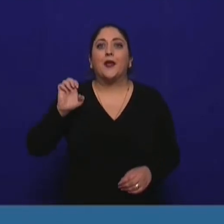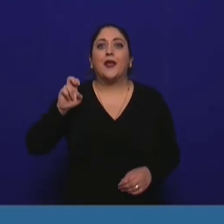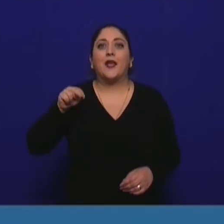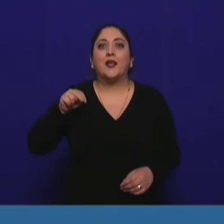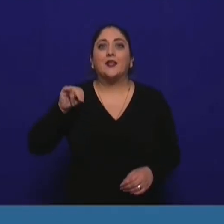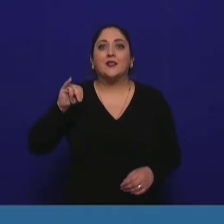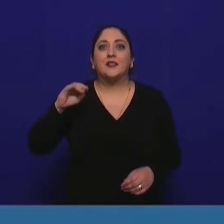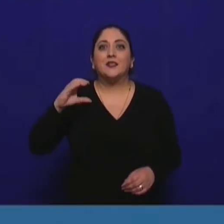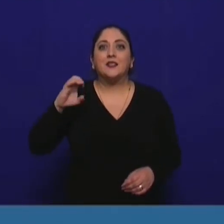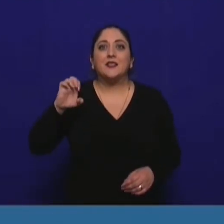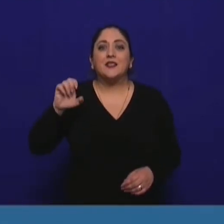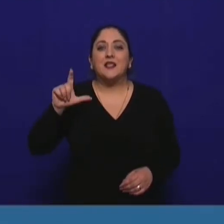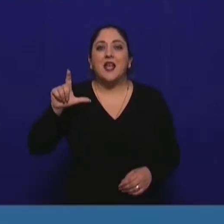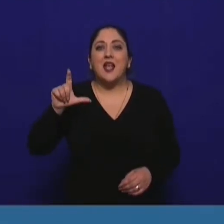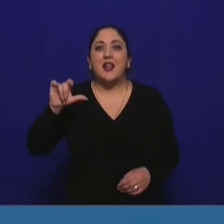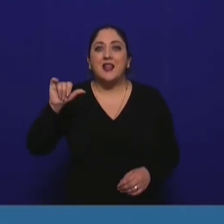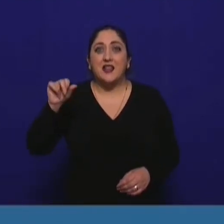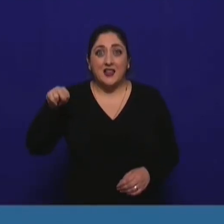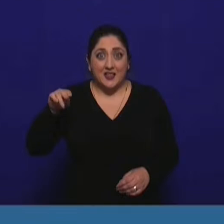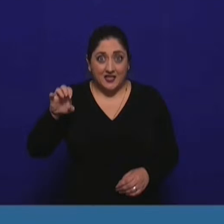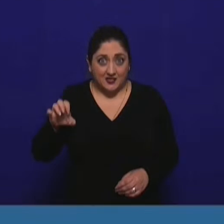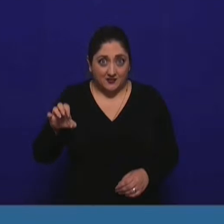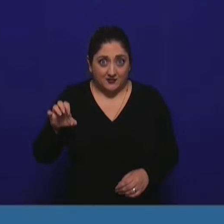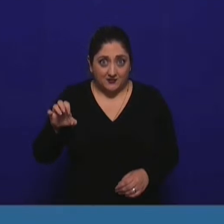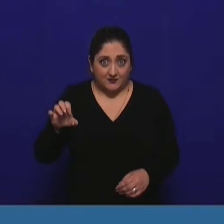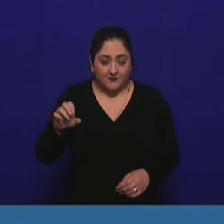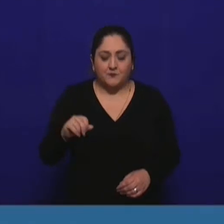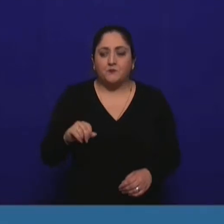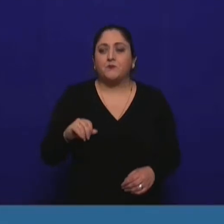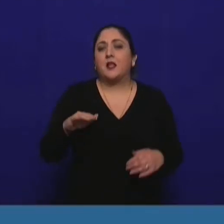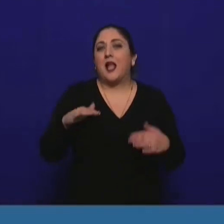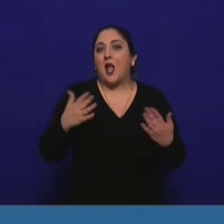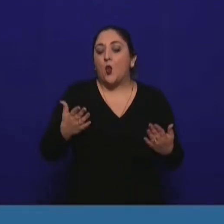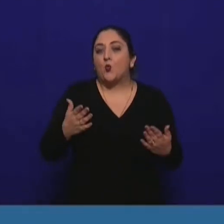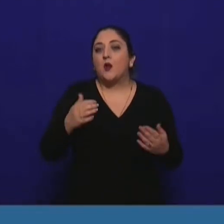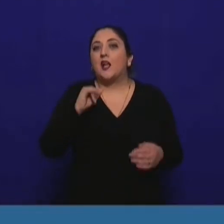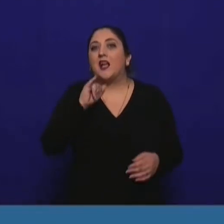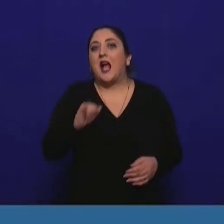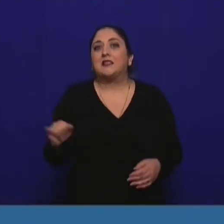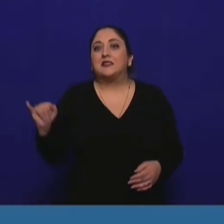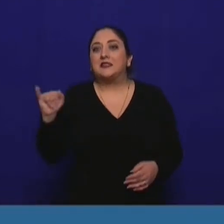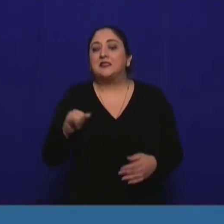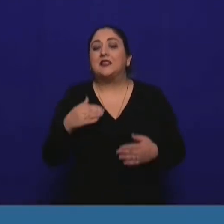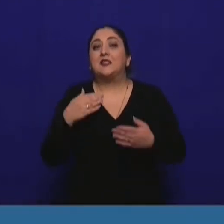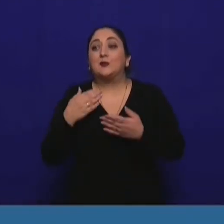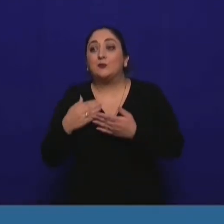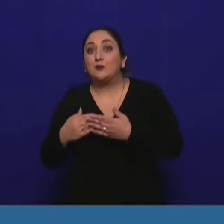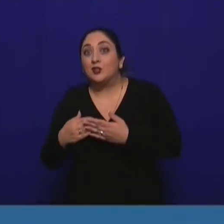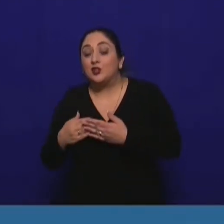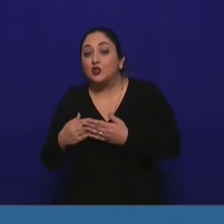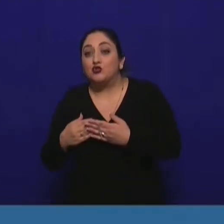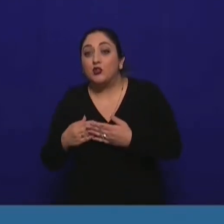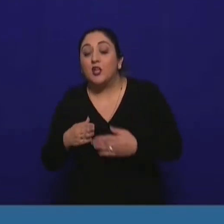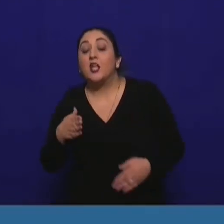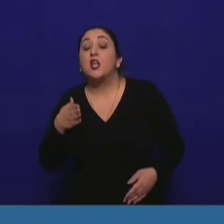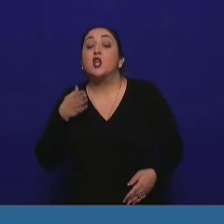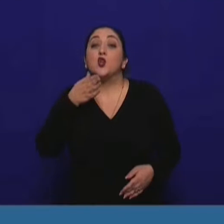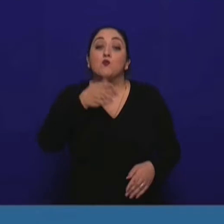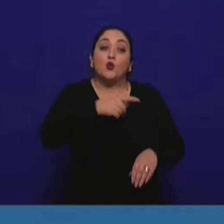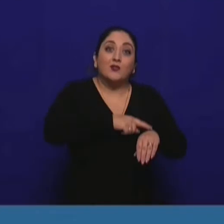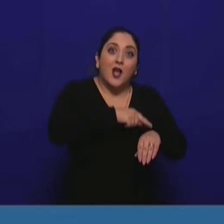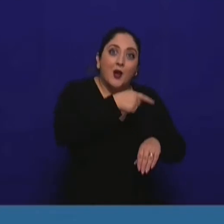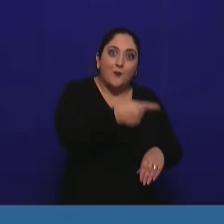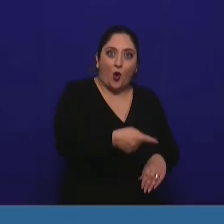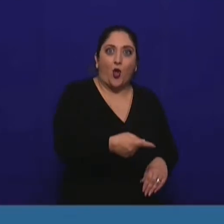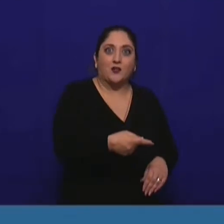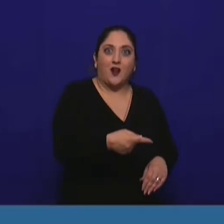istedin oħra xi għamal persuni vulnerabbli u jrid imur jieħu it-tilqima l-isptar flok f'dawk id-dati indikati lilu fil-health center. Ara